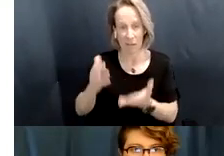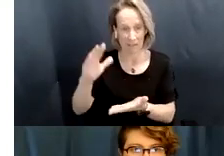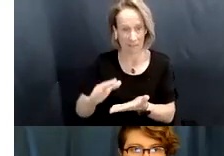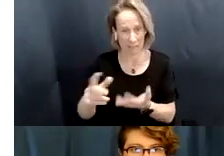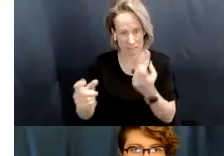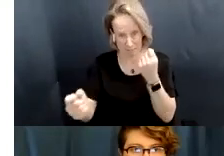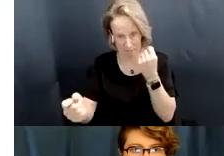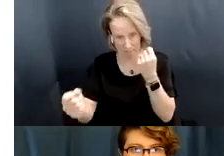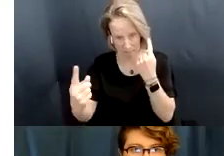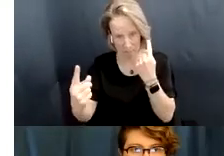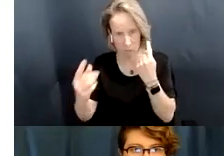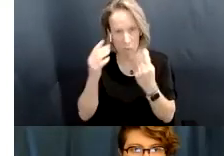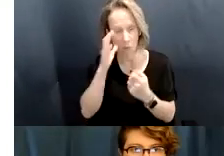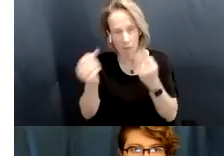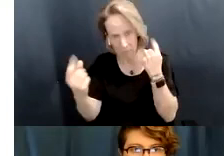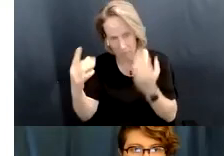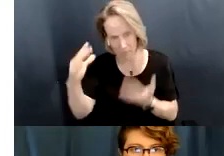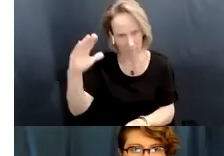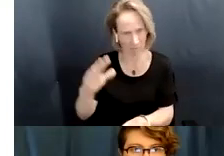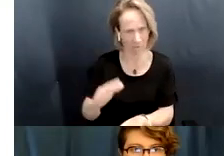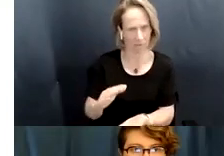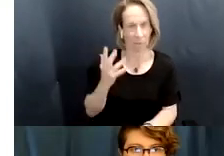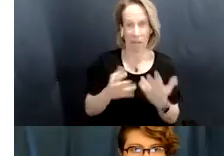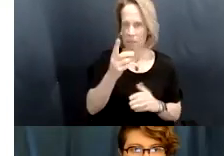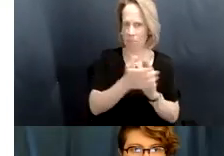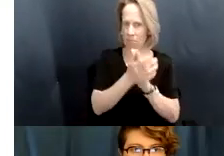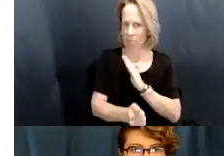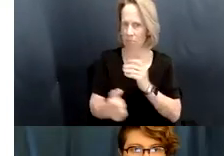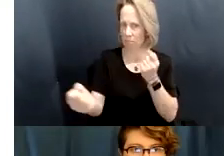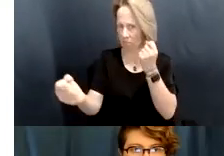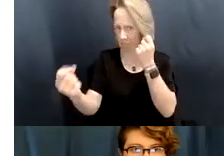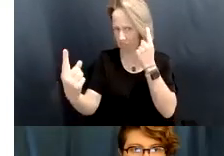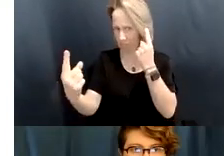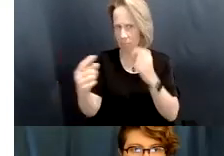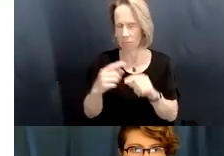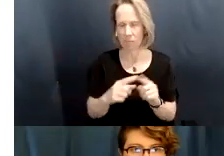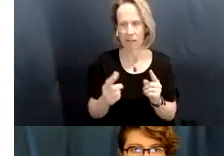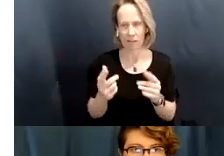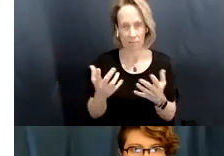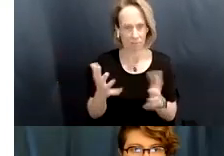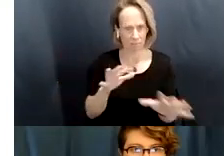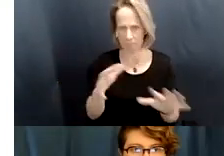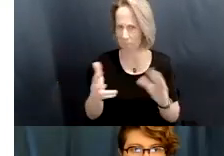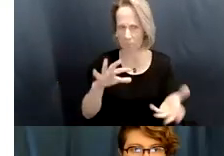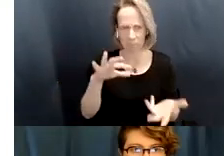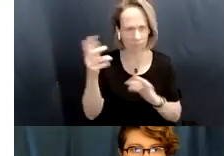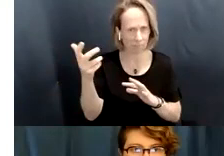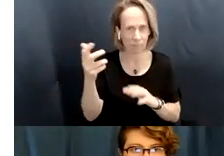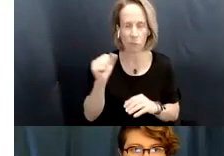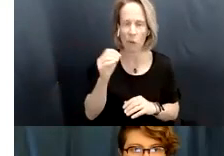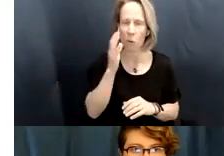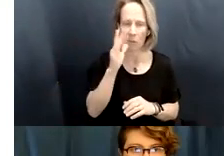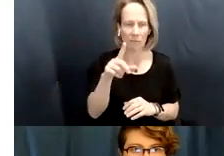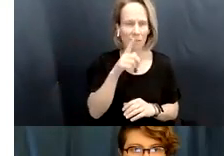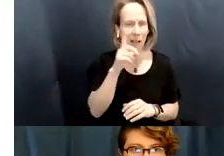always been known for as an advocate? So not only is it going to affect you, it's also going to affect the survivors, the communities that we